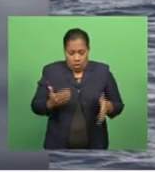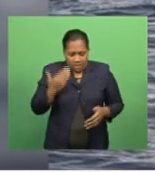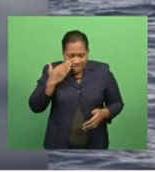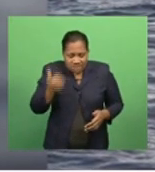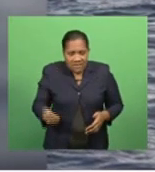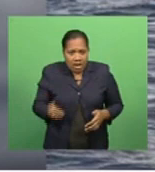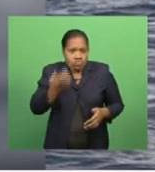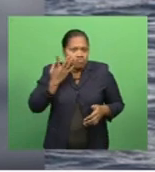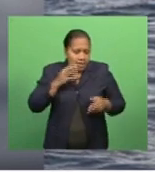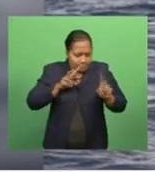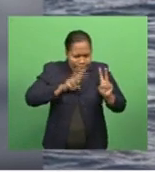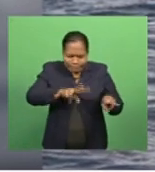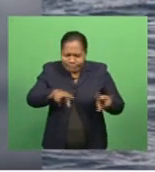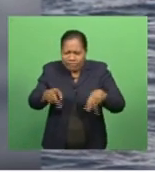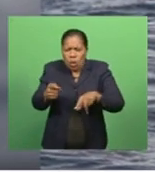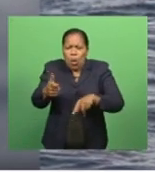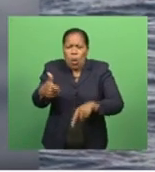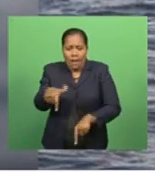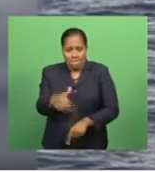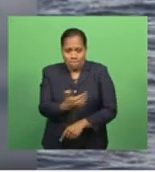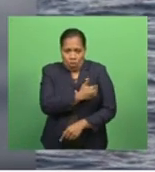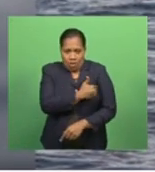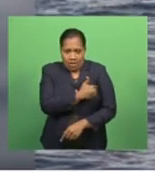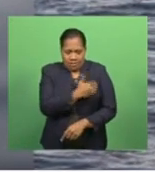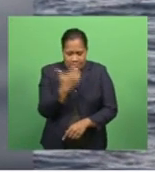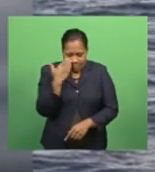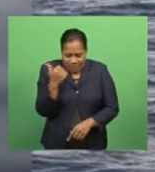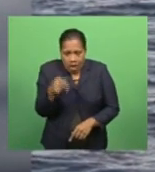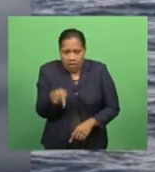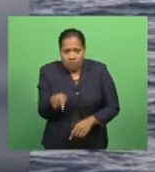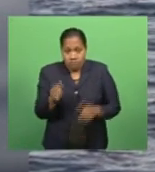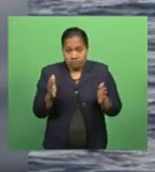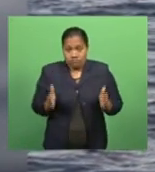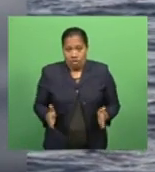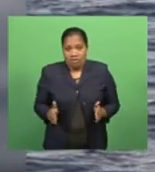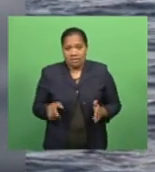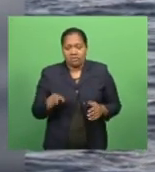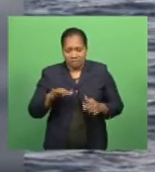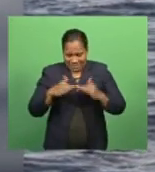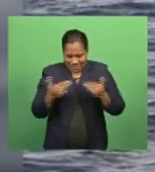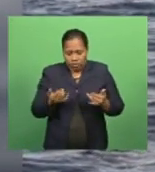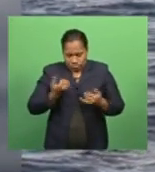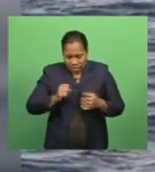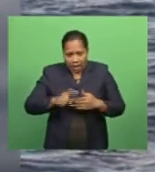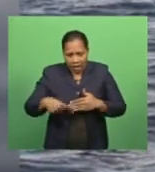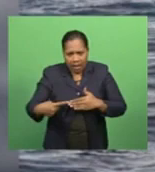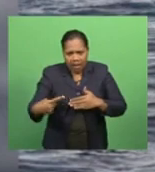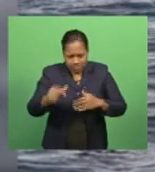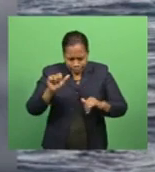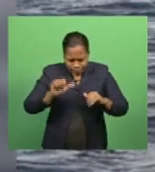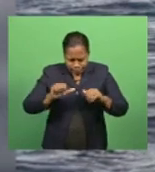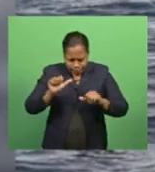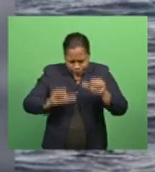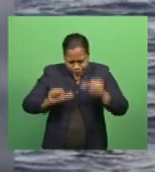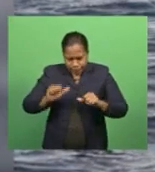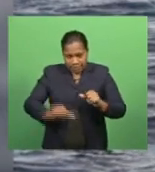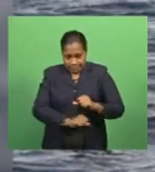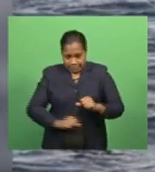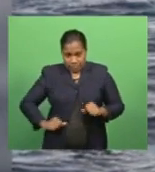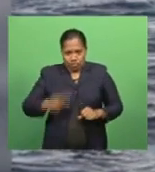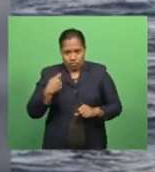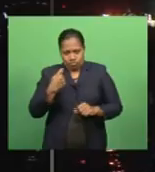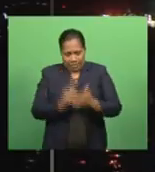a search was conducted early this morning. An investigation is ongoing and a post-mortem examination will be conducted soon.